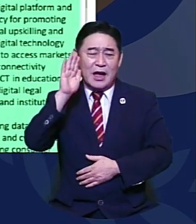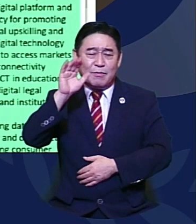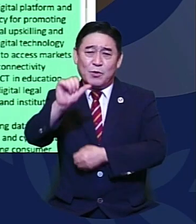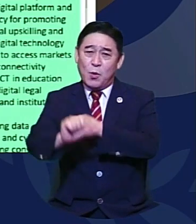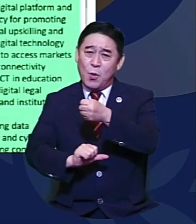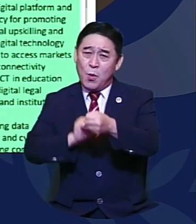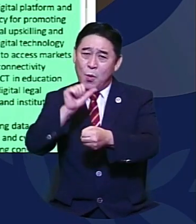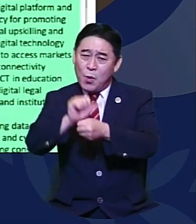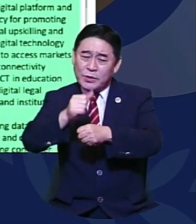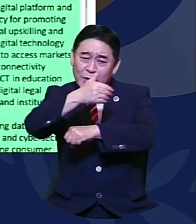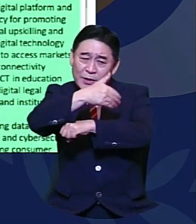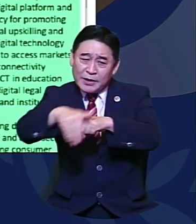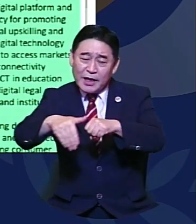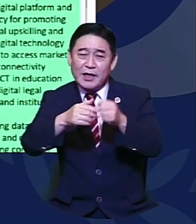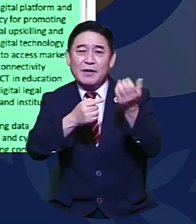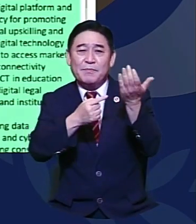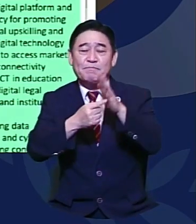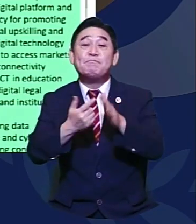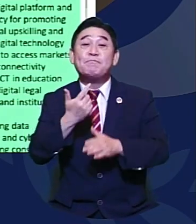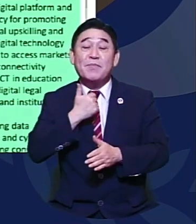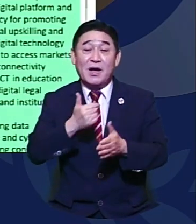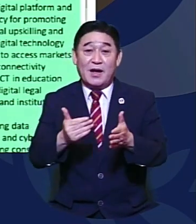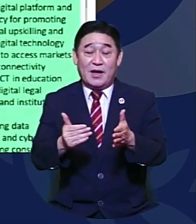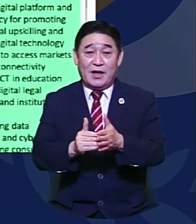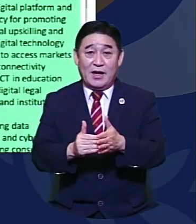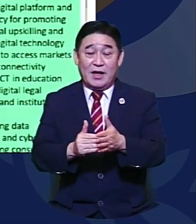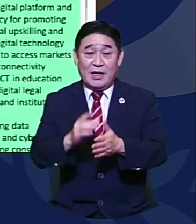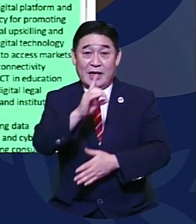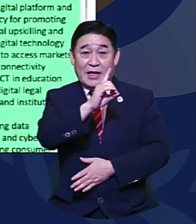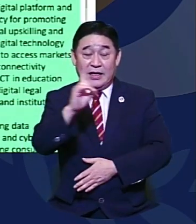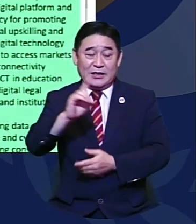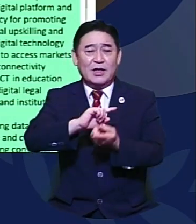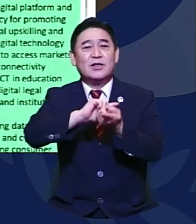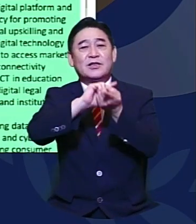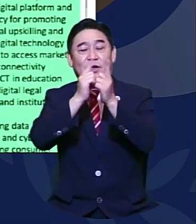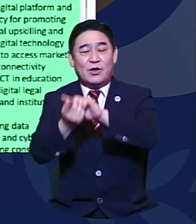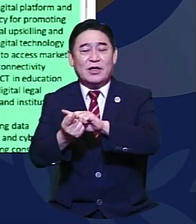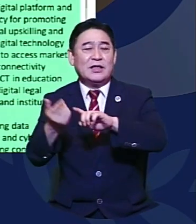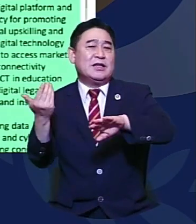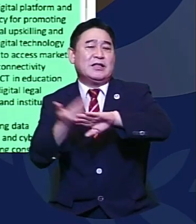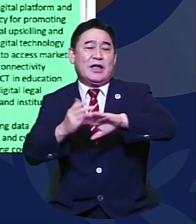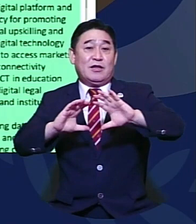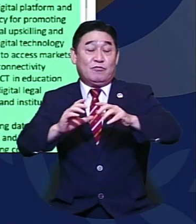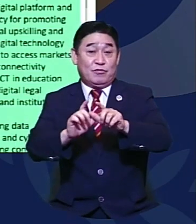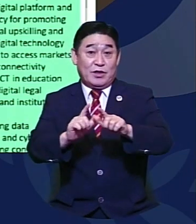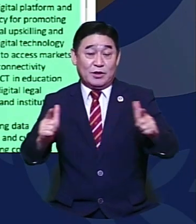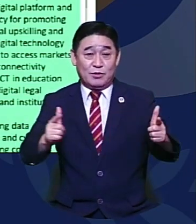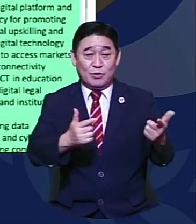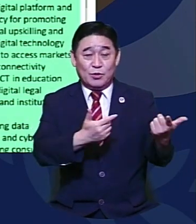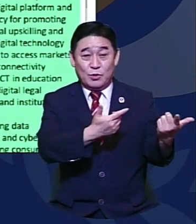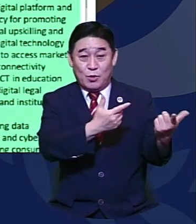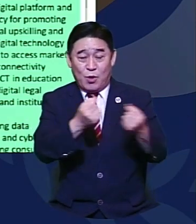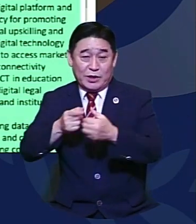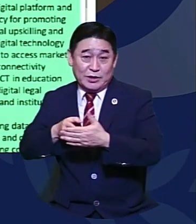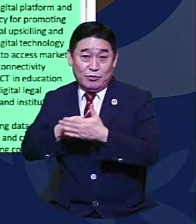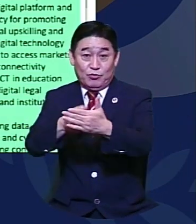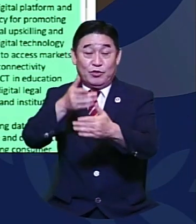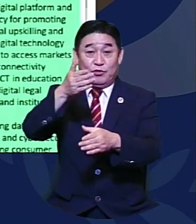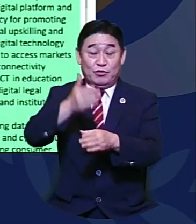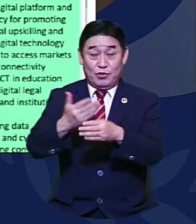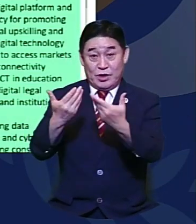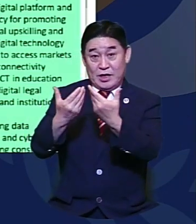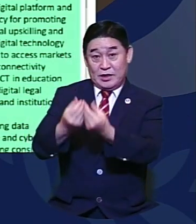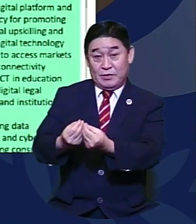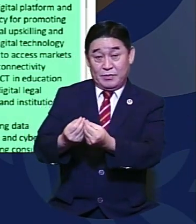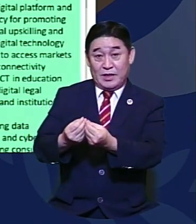digital transformation efforts is done by many other countries. For example, in ASEAN, they announced